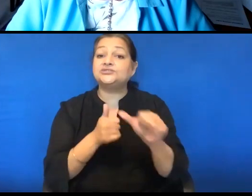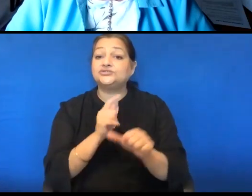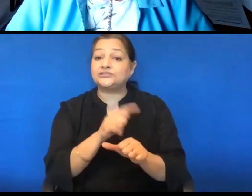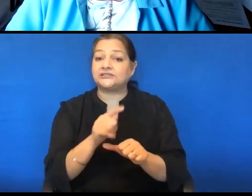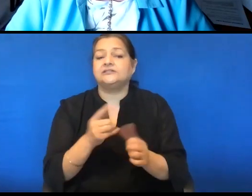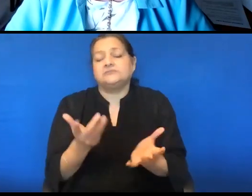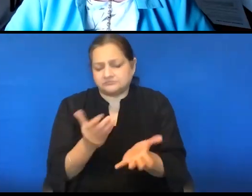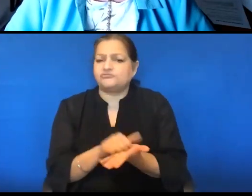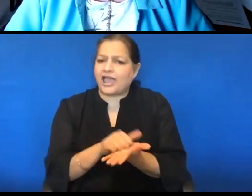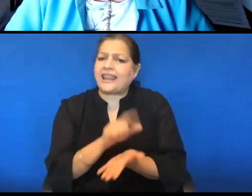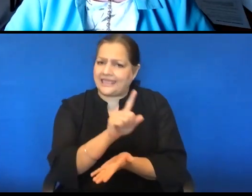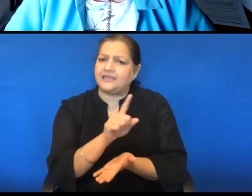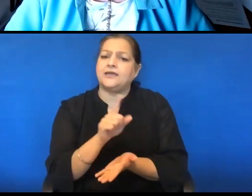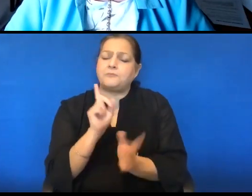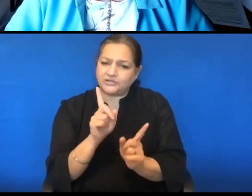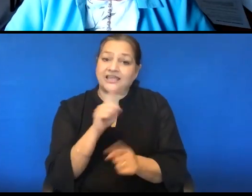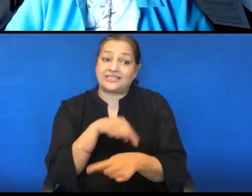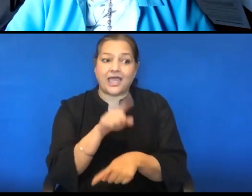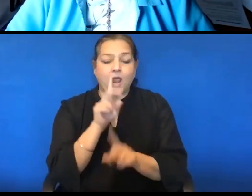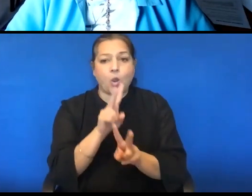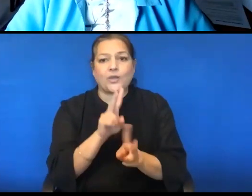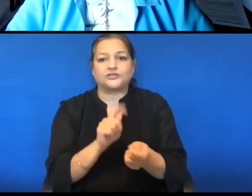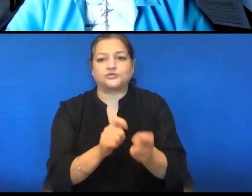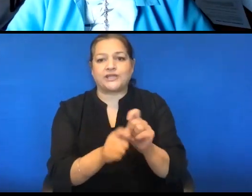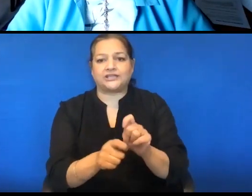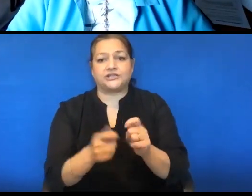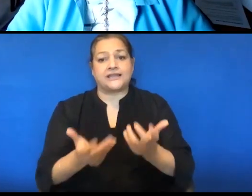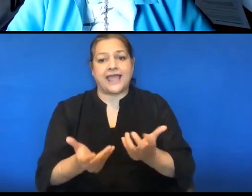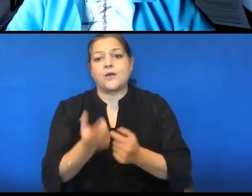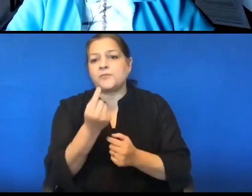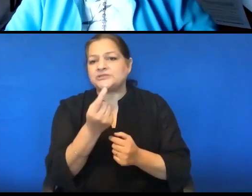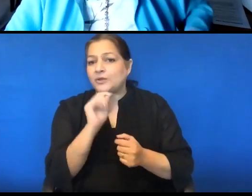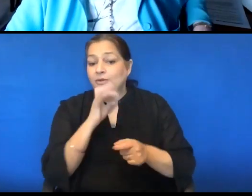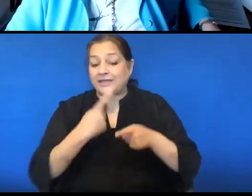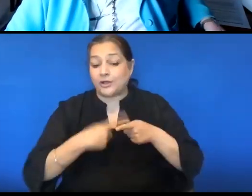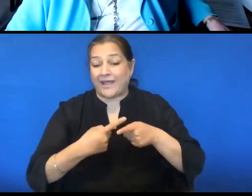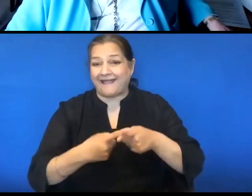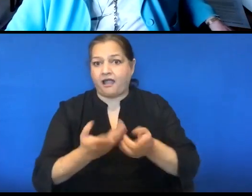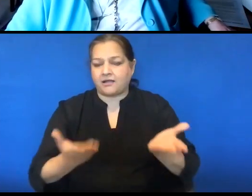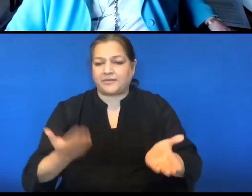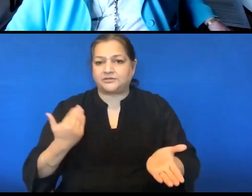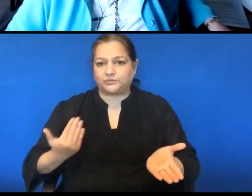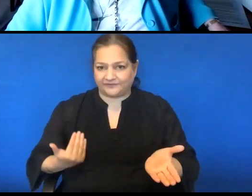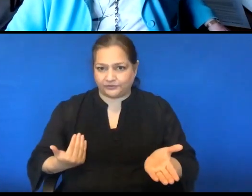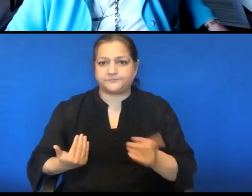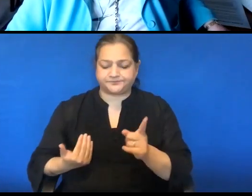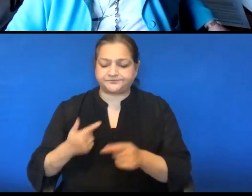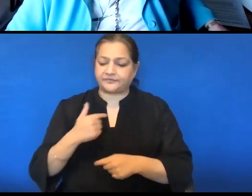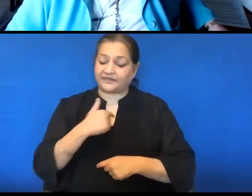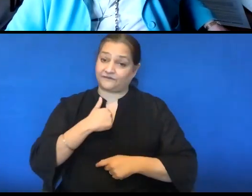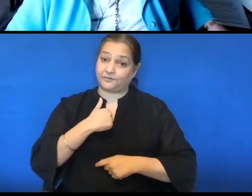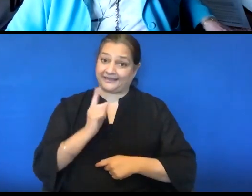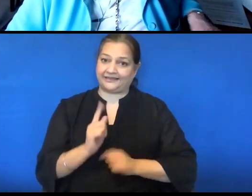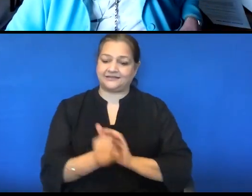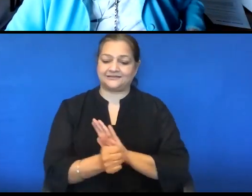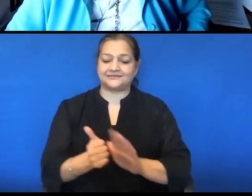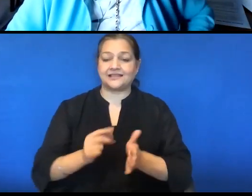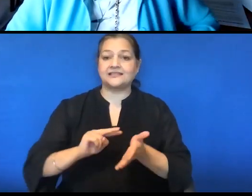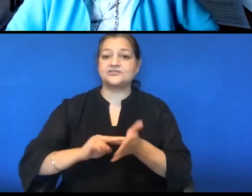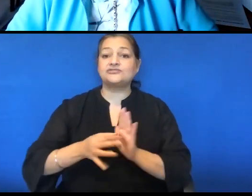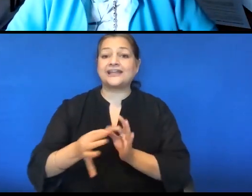change, but that is potentially now happening quicker than it would have done before. And a skills strategy, to me, is actually starting